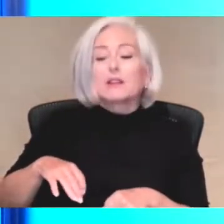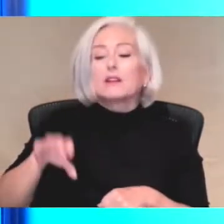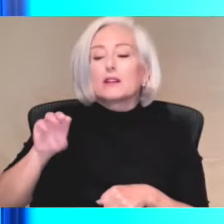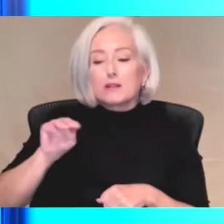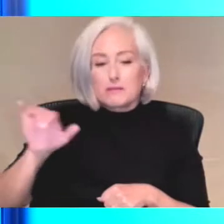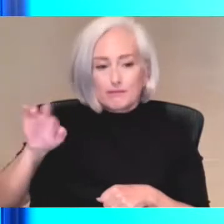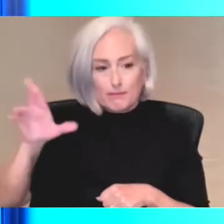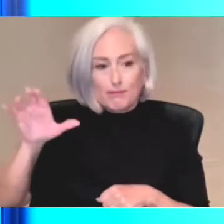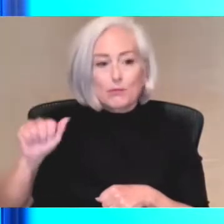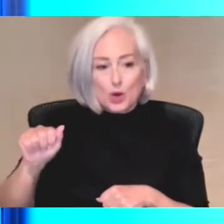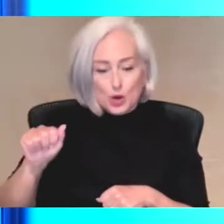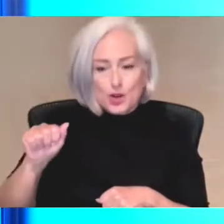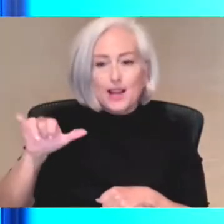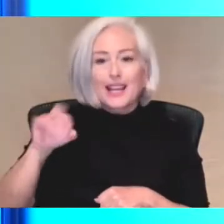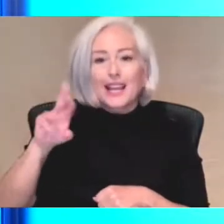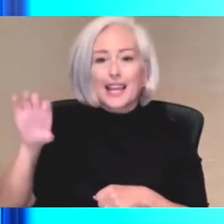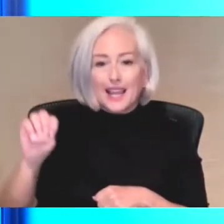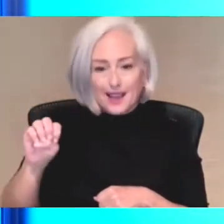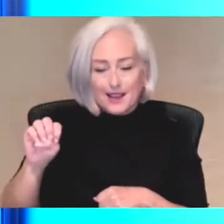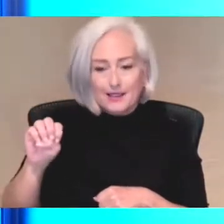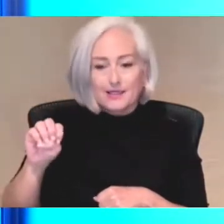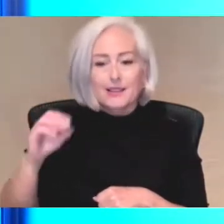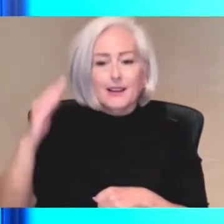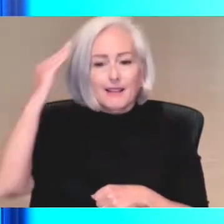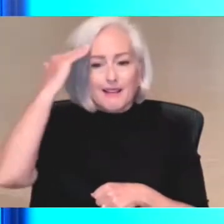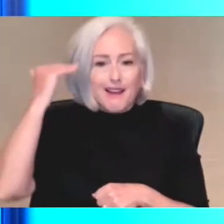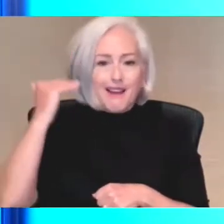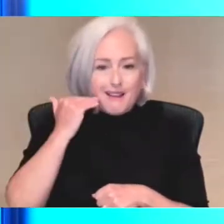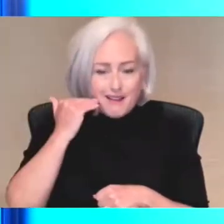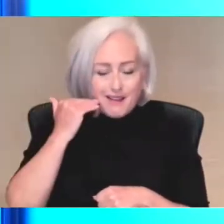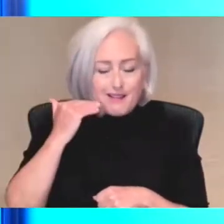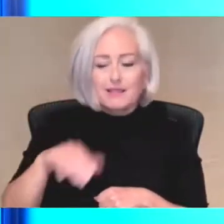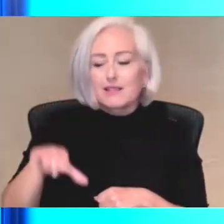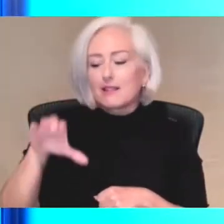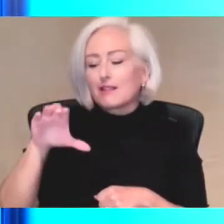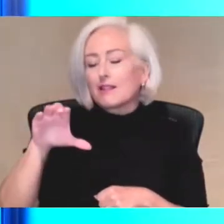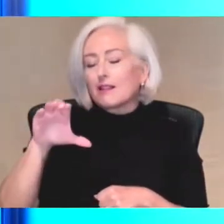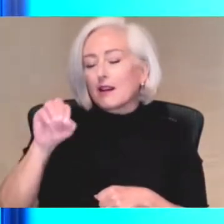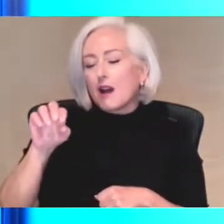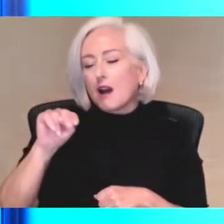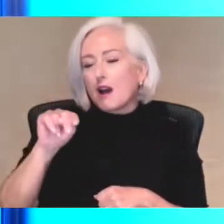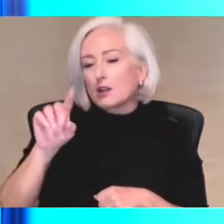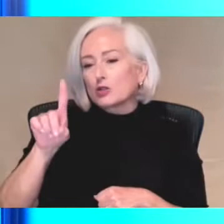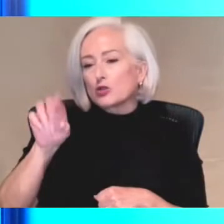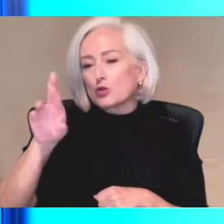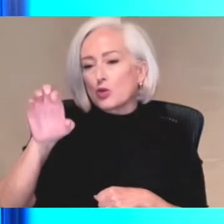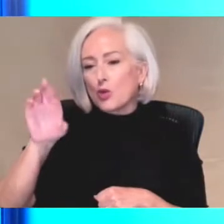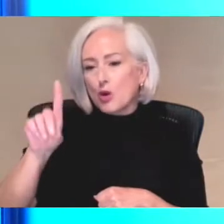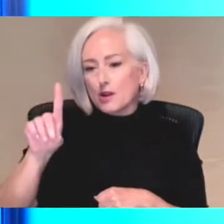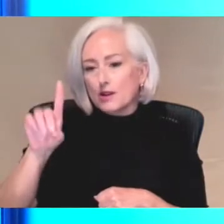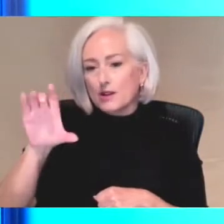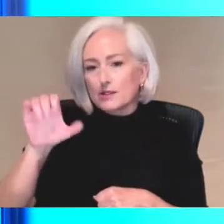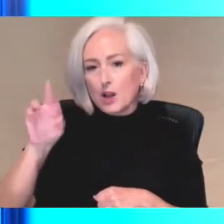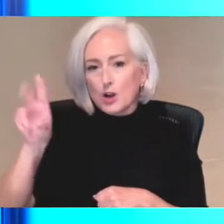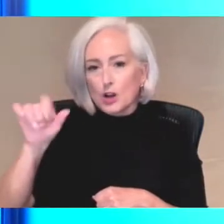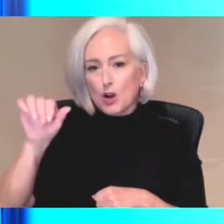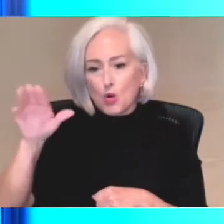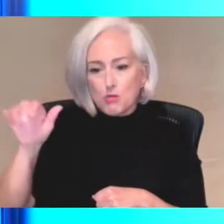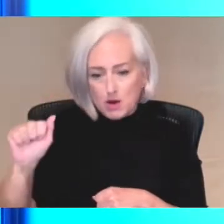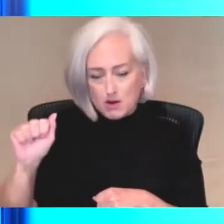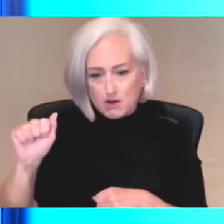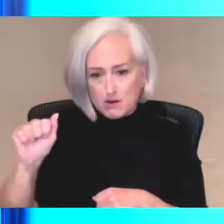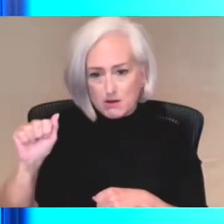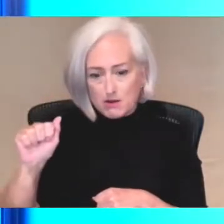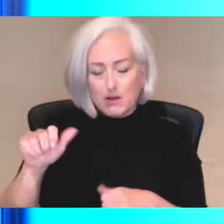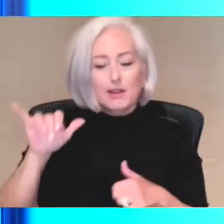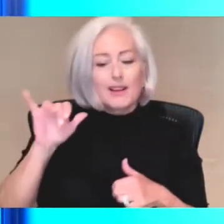skull-based chondrosarcoma, where these tumors tend to be relatively radioresistant in the sense that we tend to have